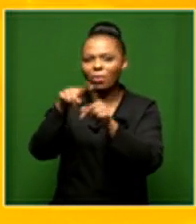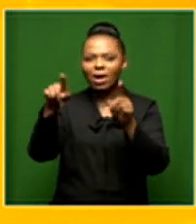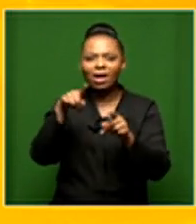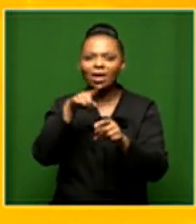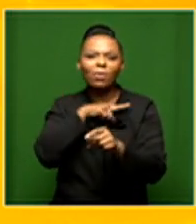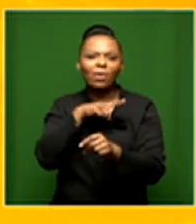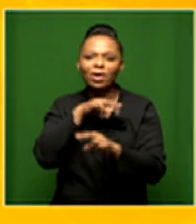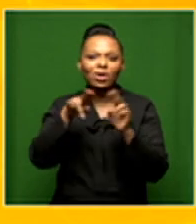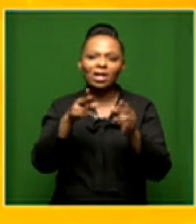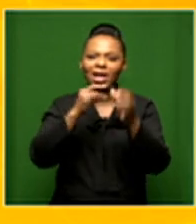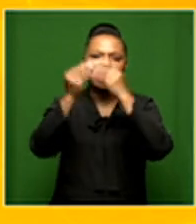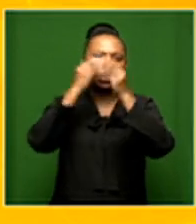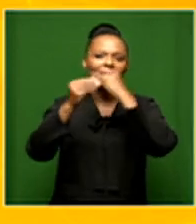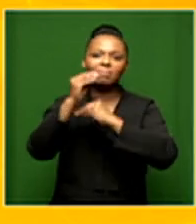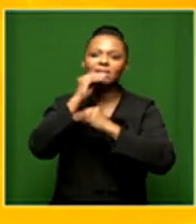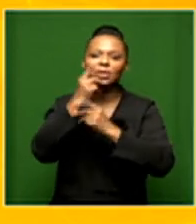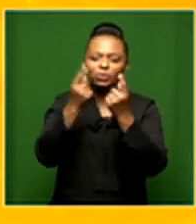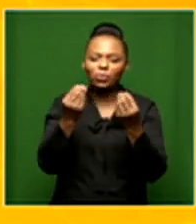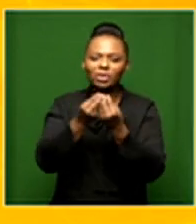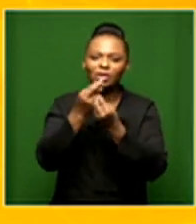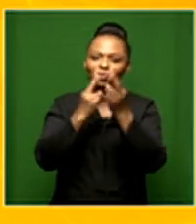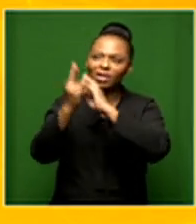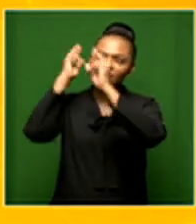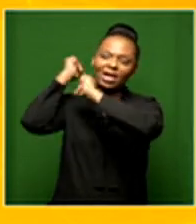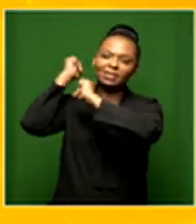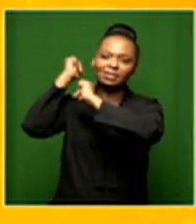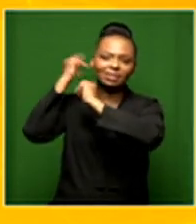and we're doing things in reverse. So we'll be forced to go back